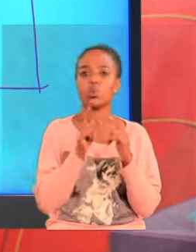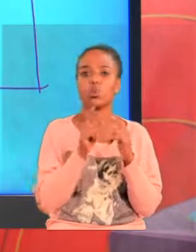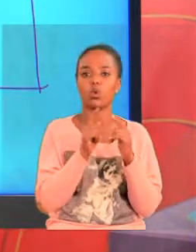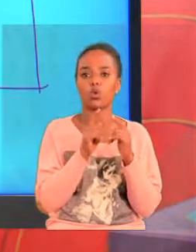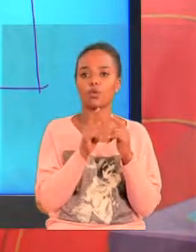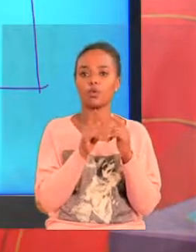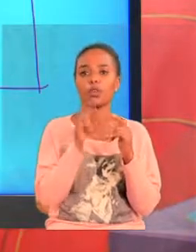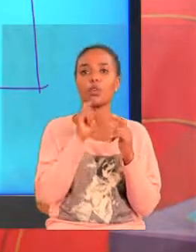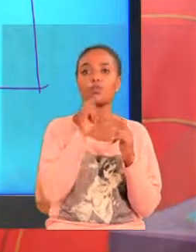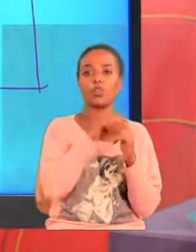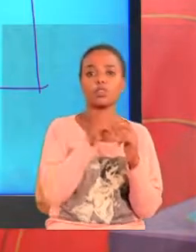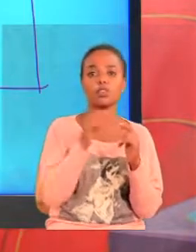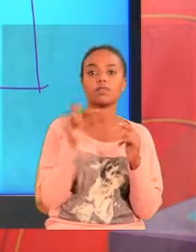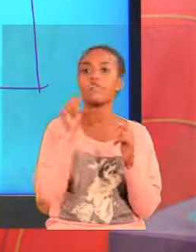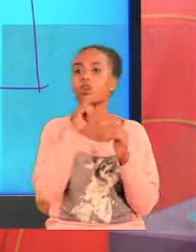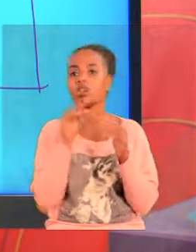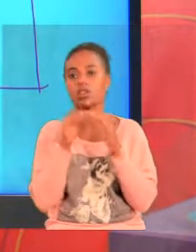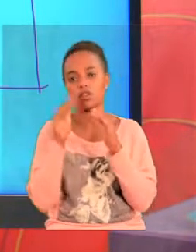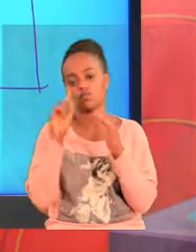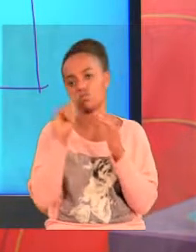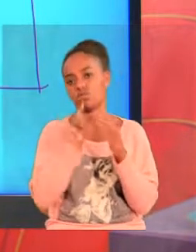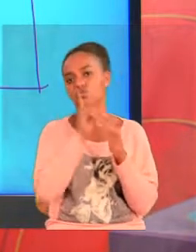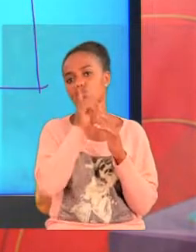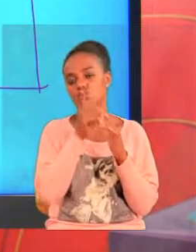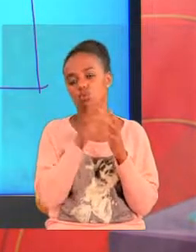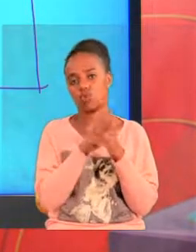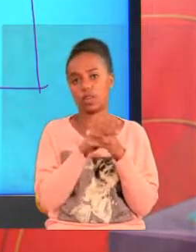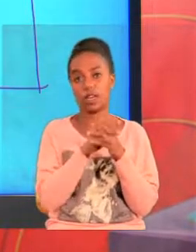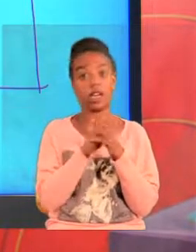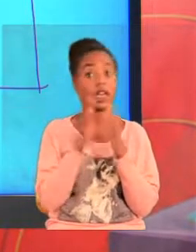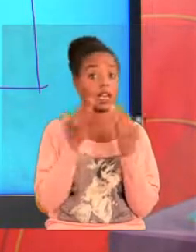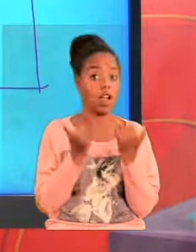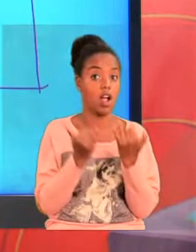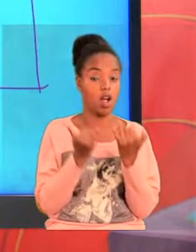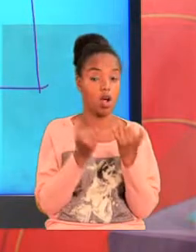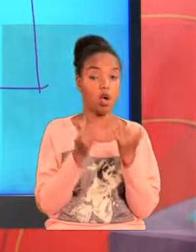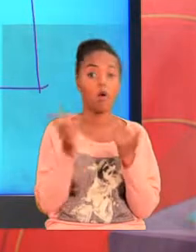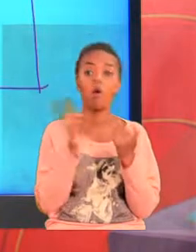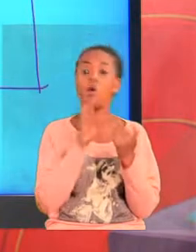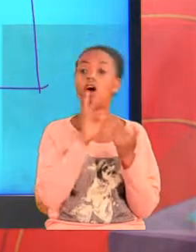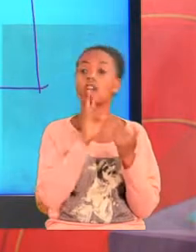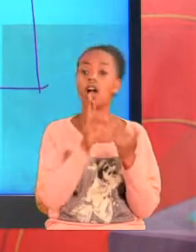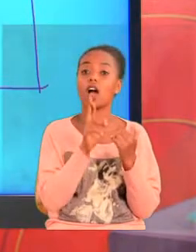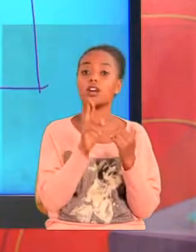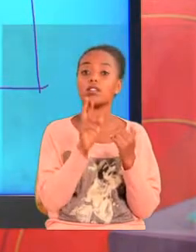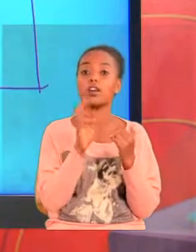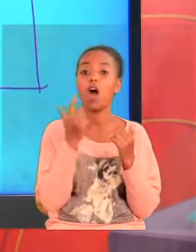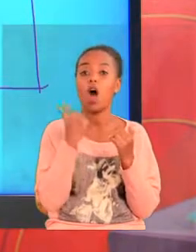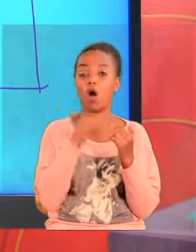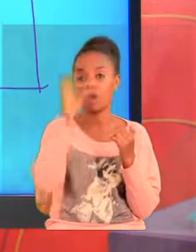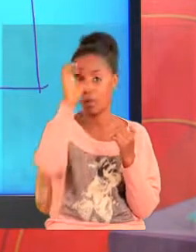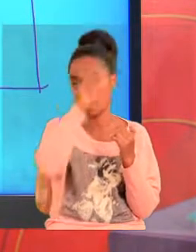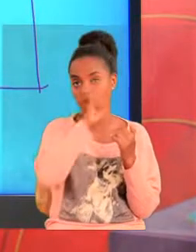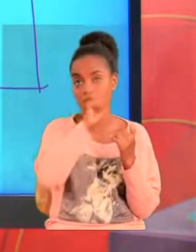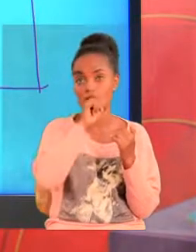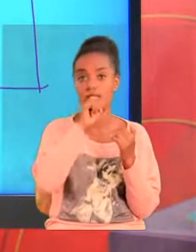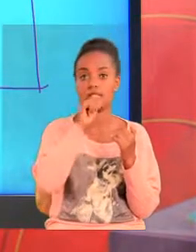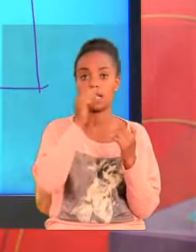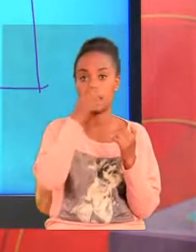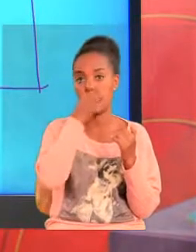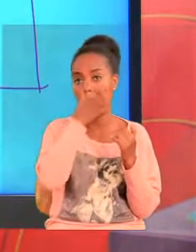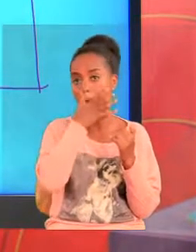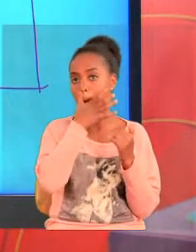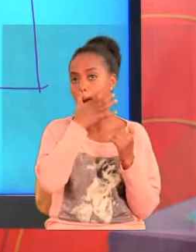true. Now, what are our premises? Our premise is these two. The